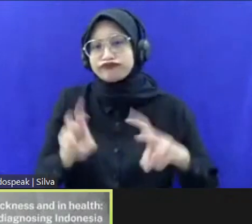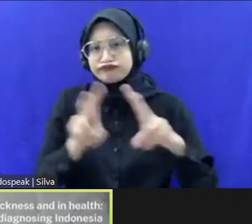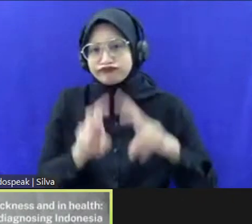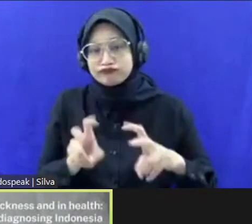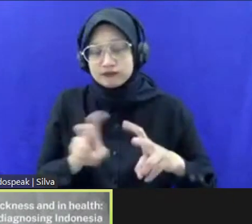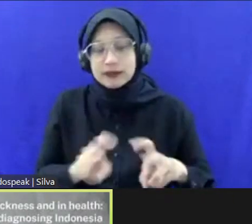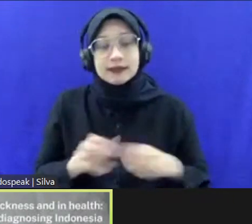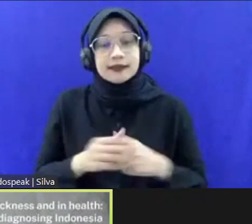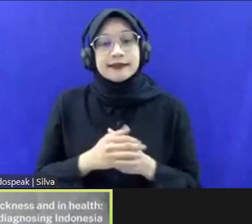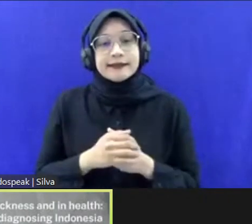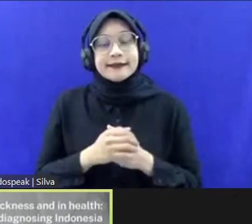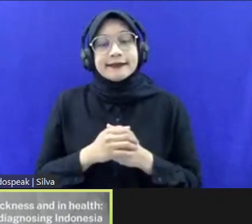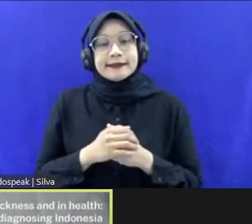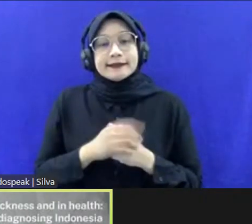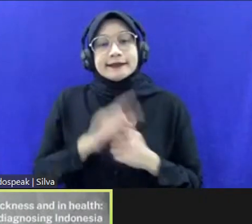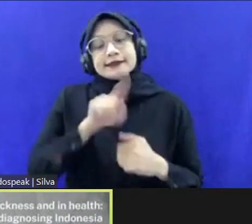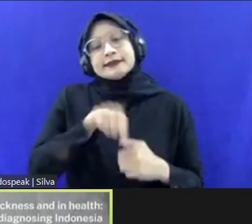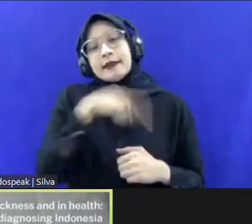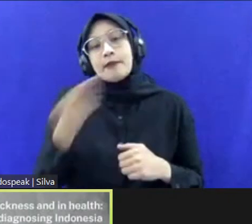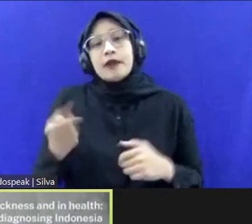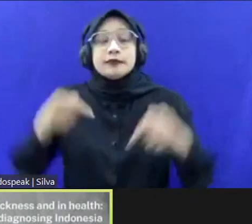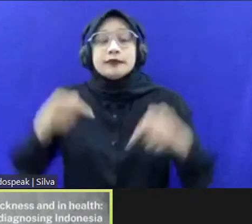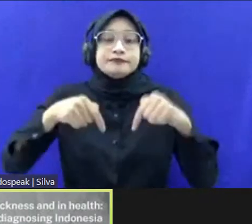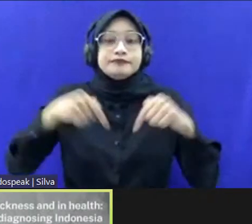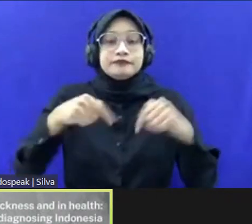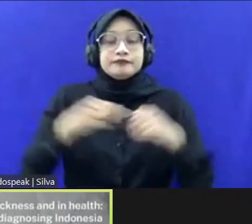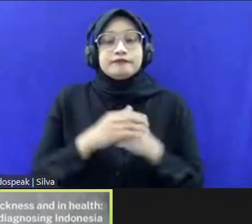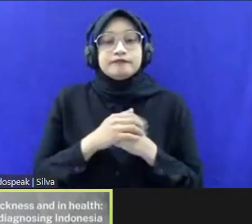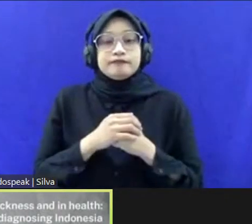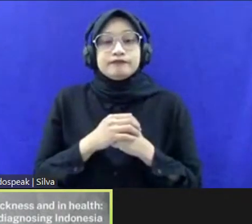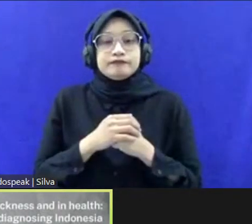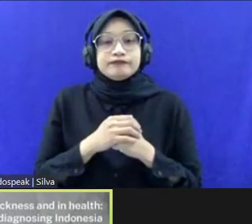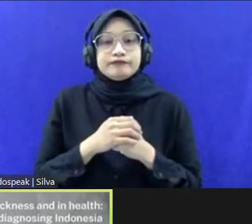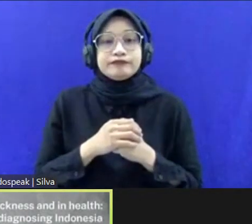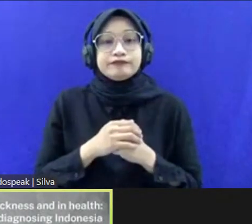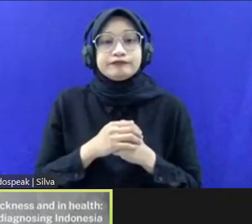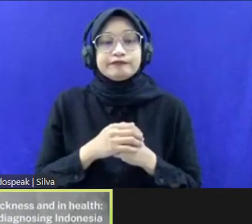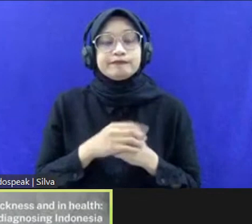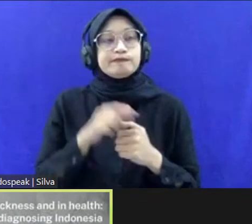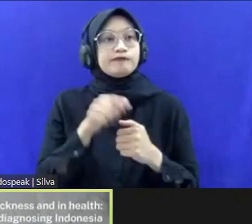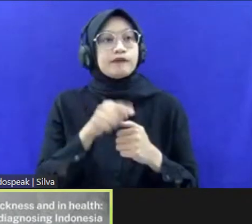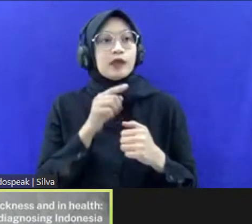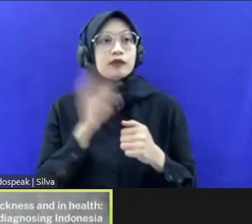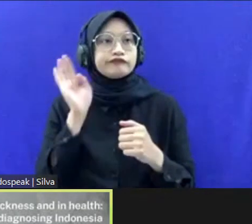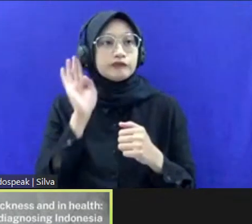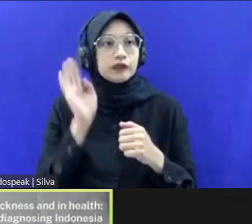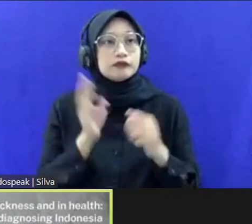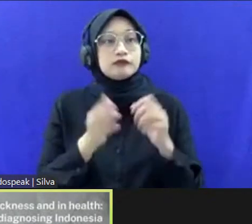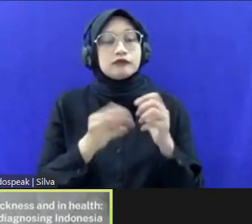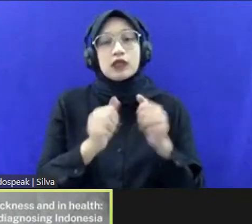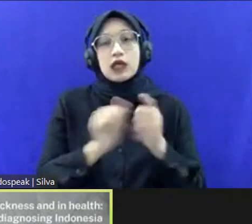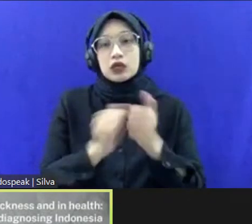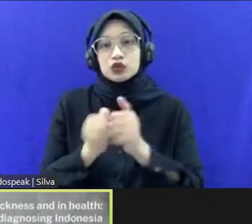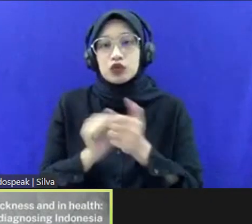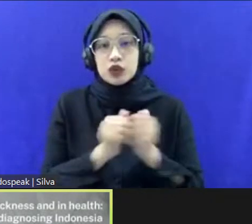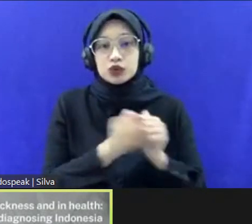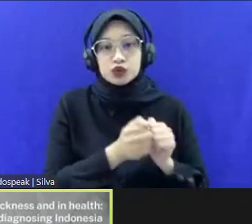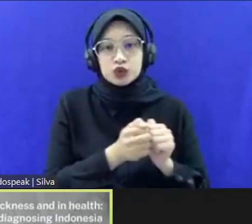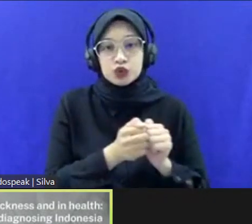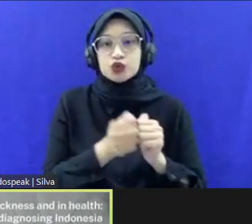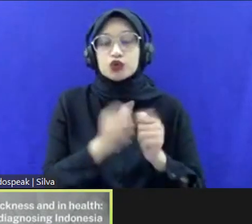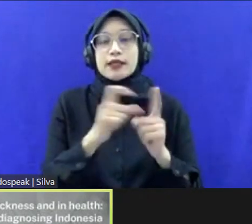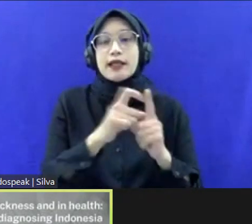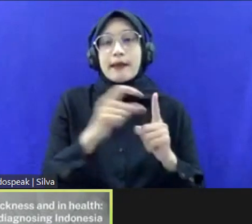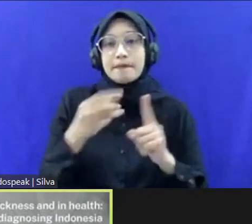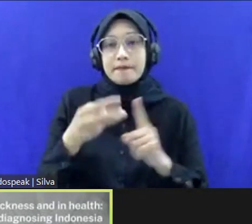Yeah, up to now, I think we've heard about hospital case reports of cases with dengue and